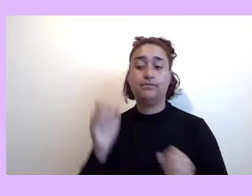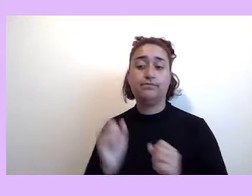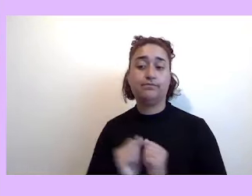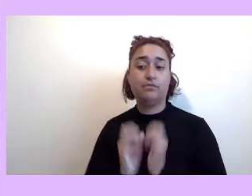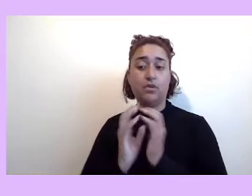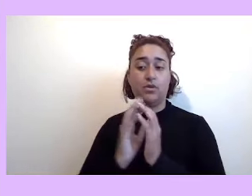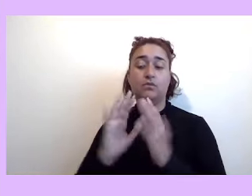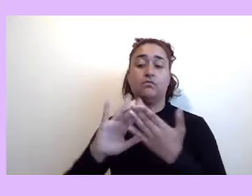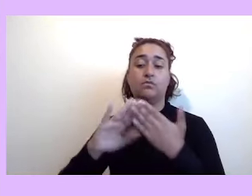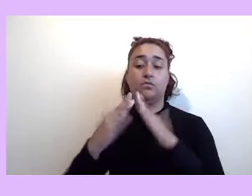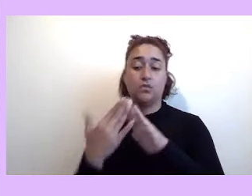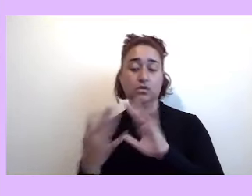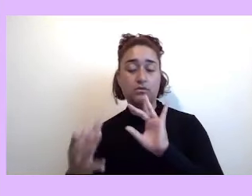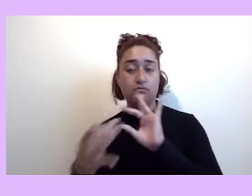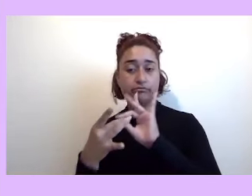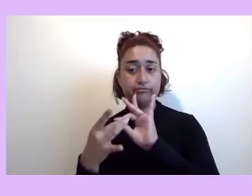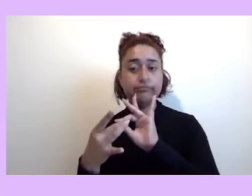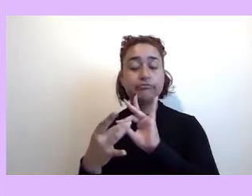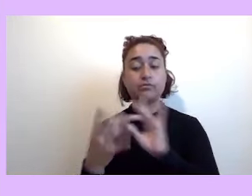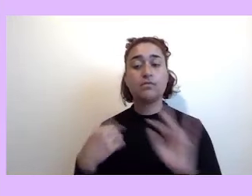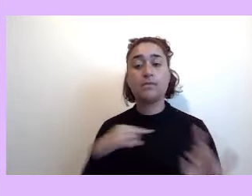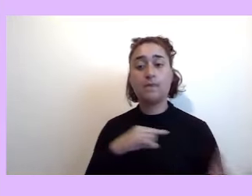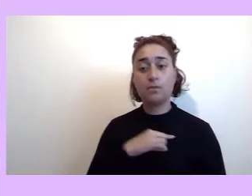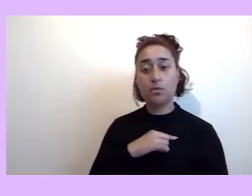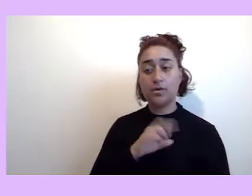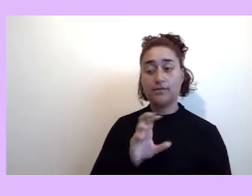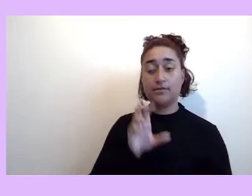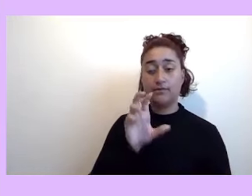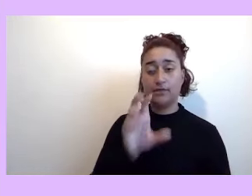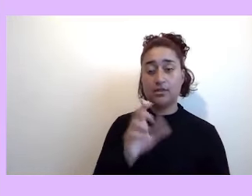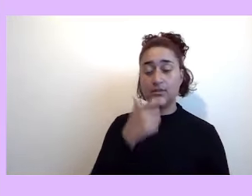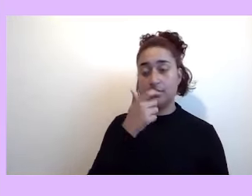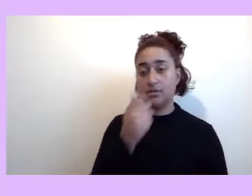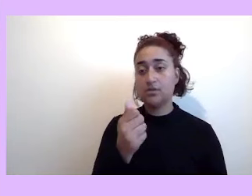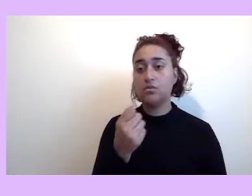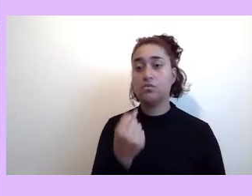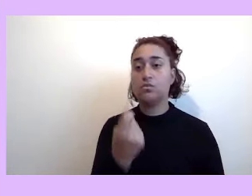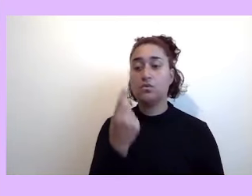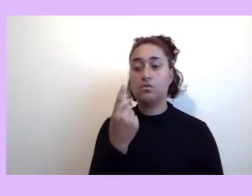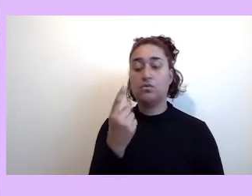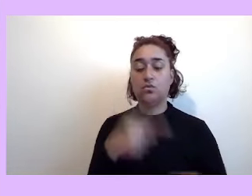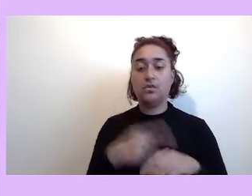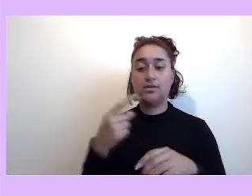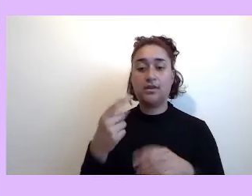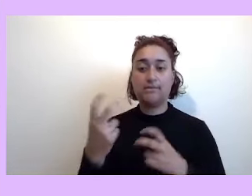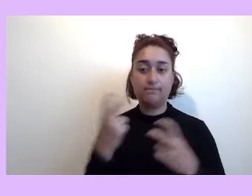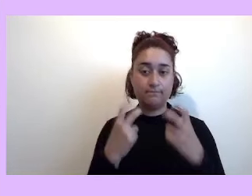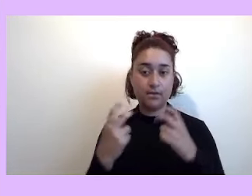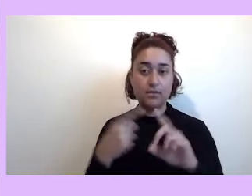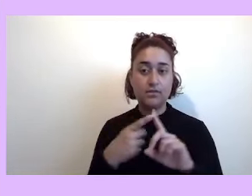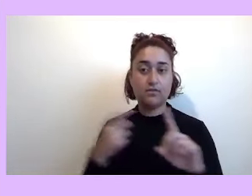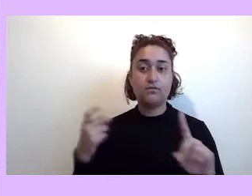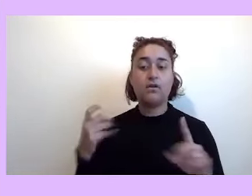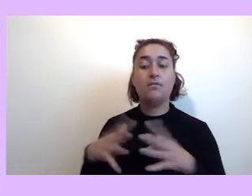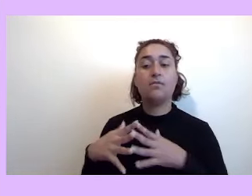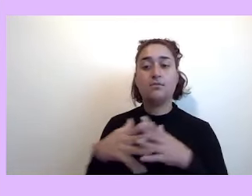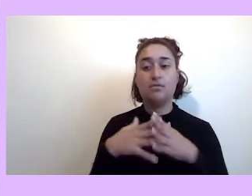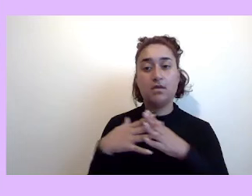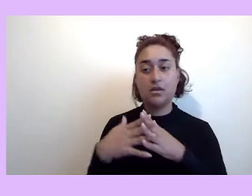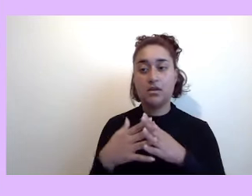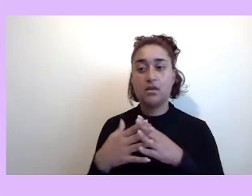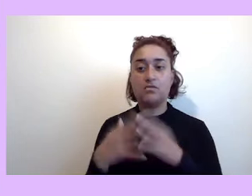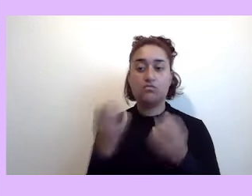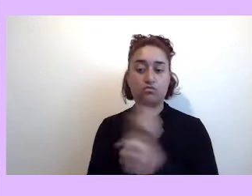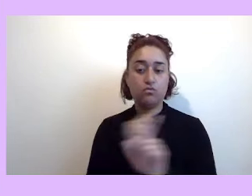us, we're invested, particularly with one-time funds that we have from the American Rescue Plan Act, so COVID relief funds, we made a